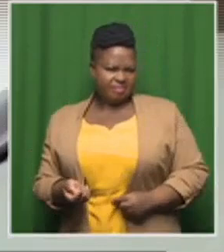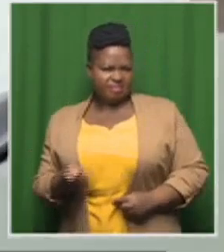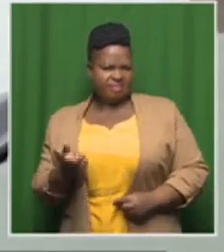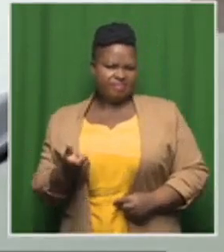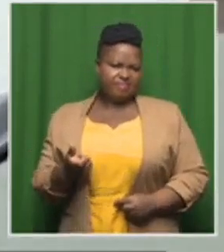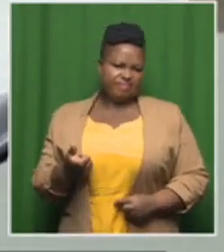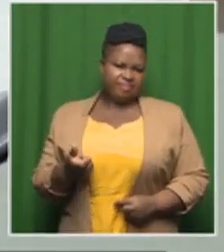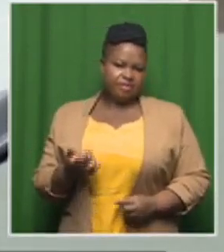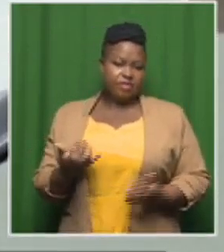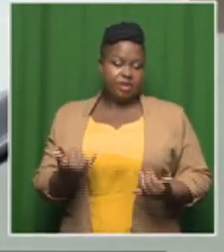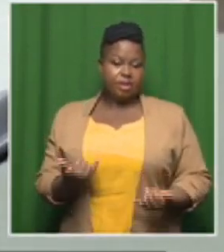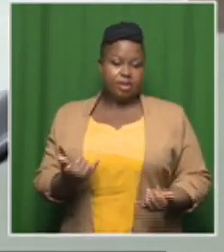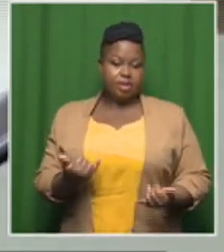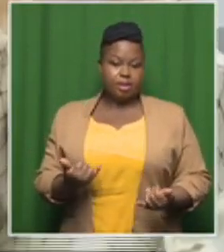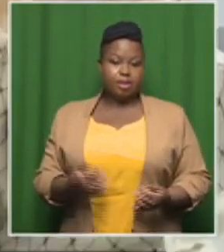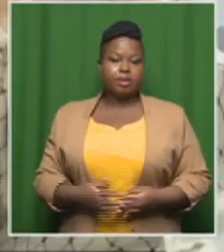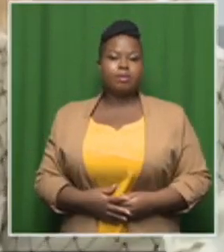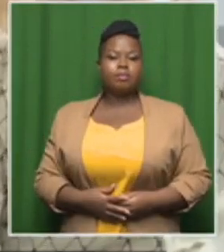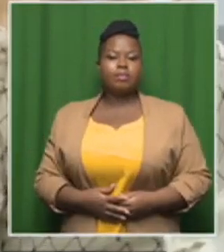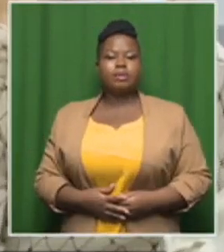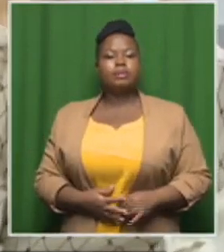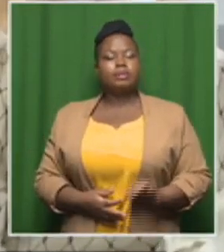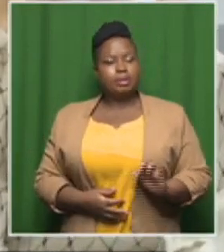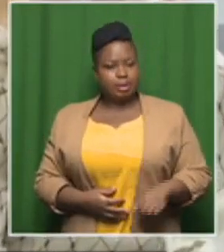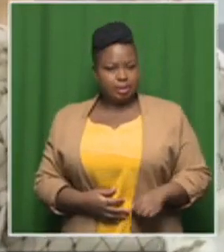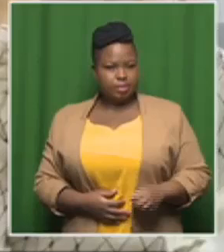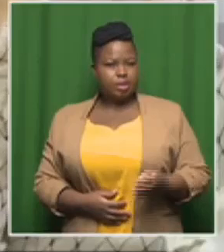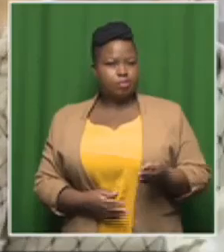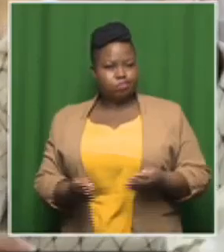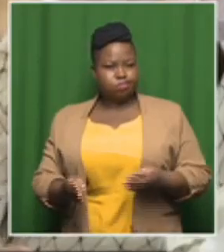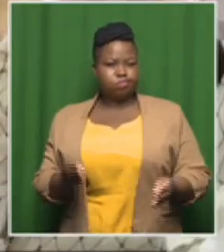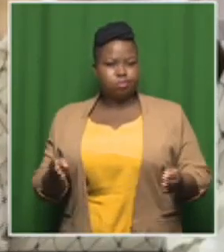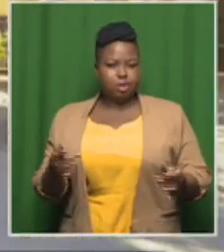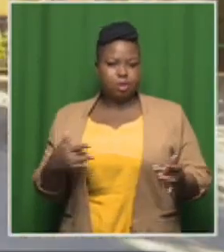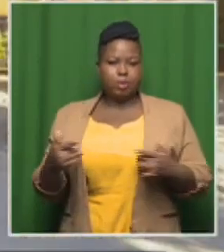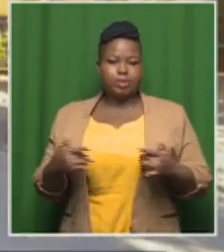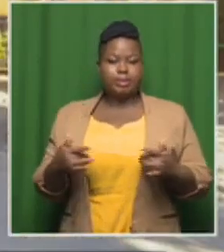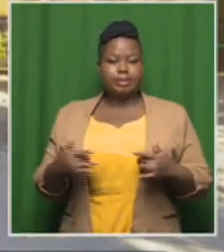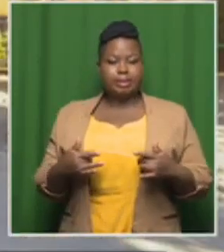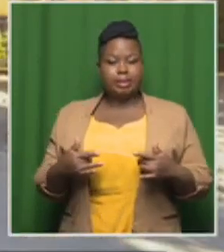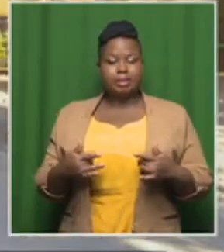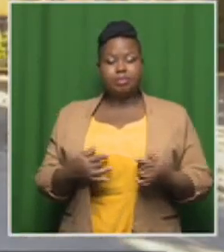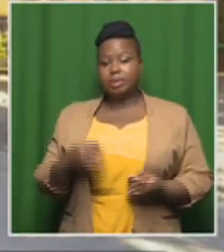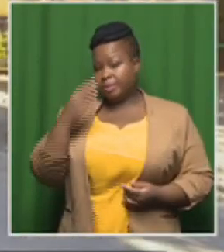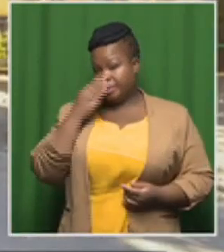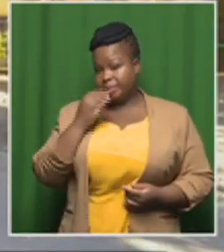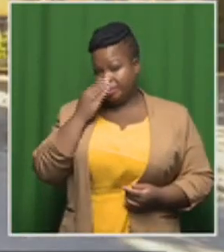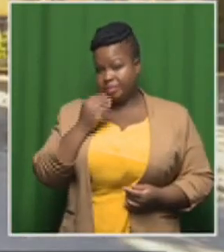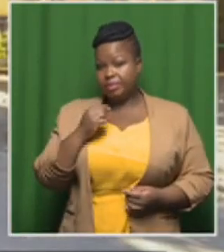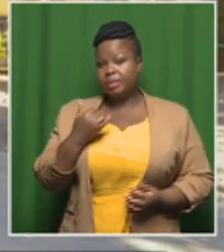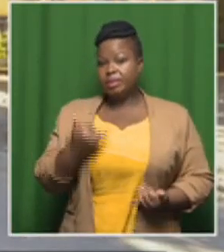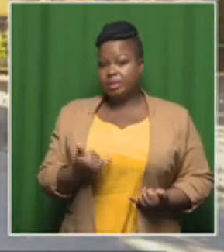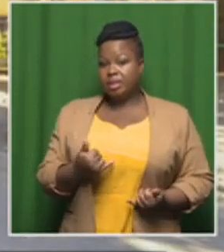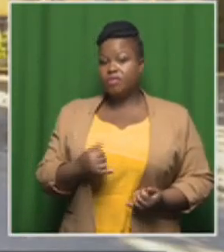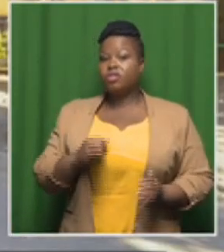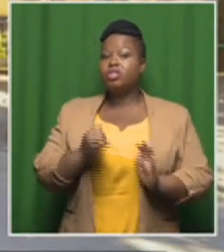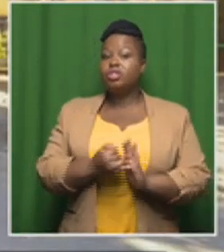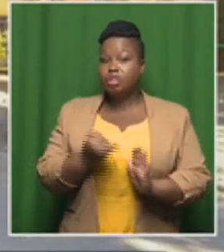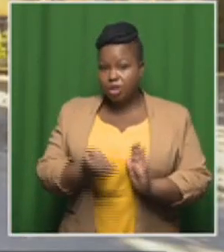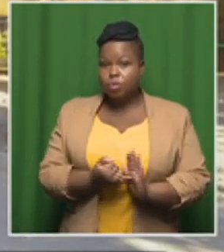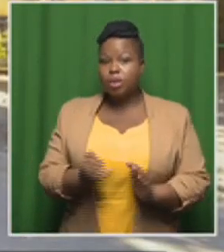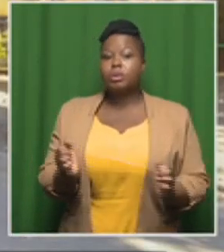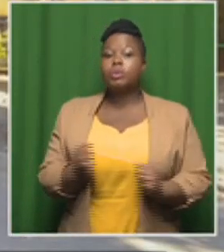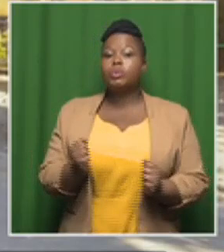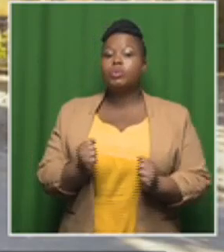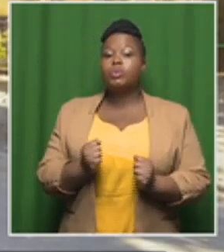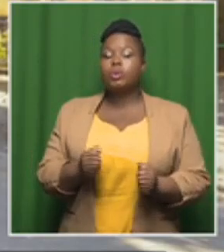spread at the moment, although there are concerns about cold and flu season going into mid-January,